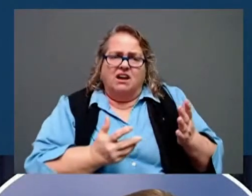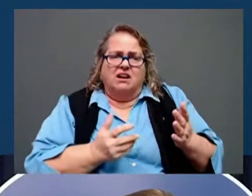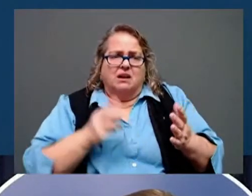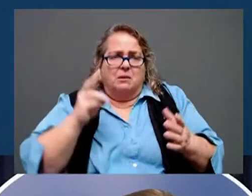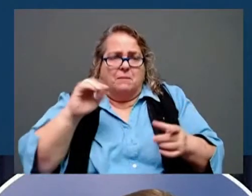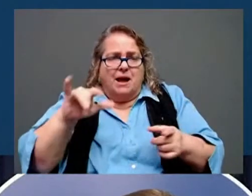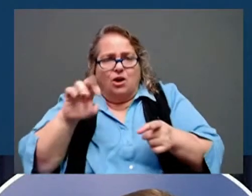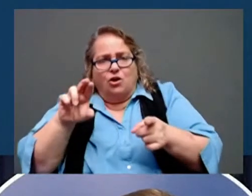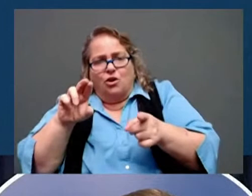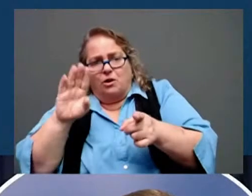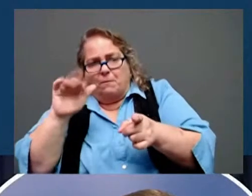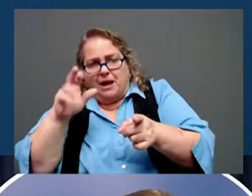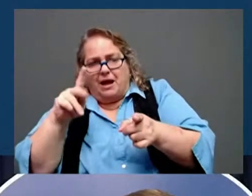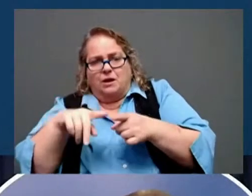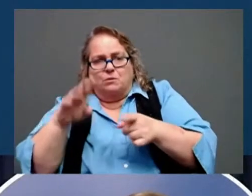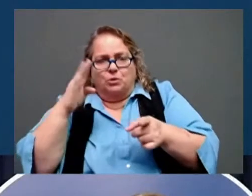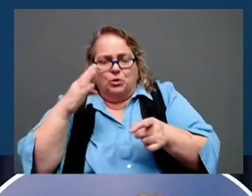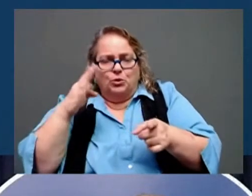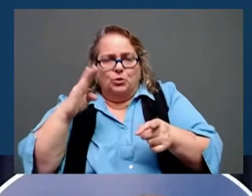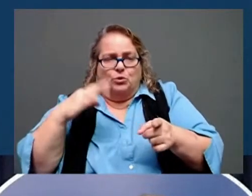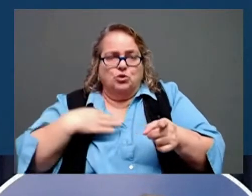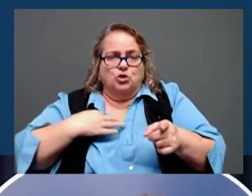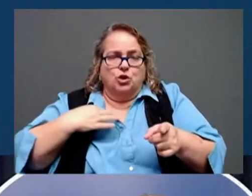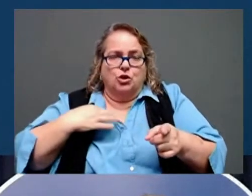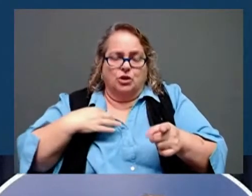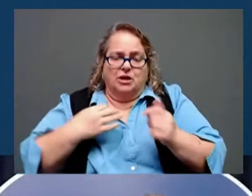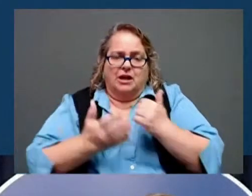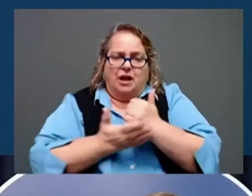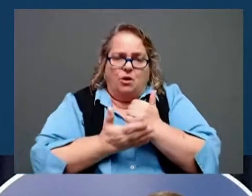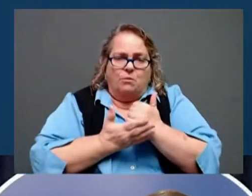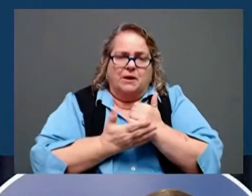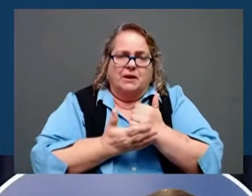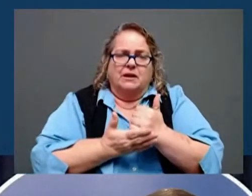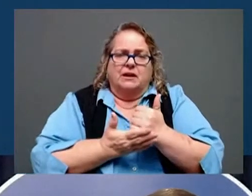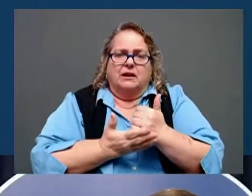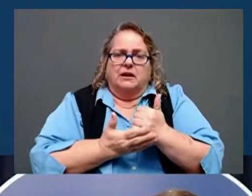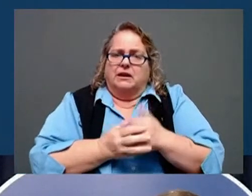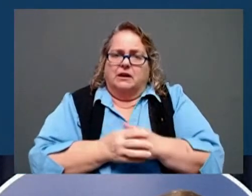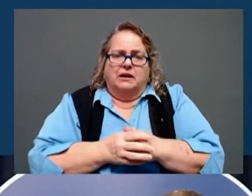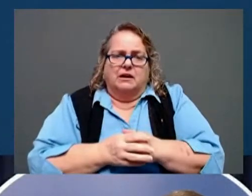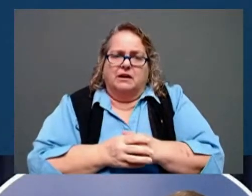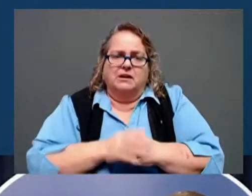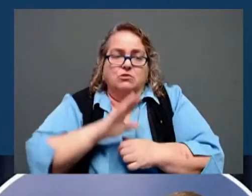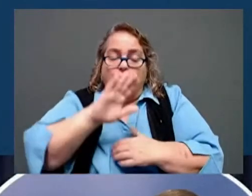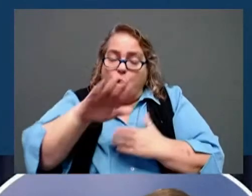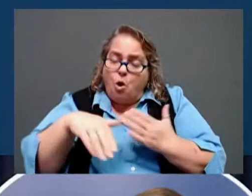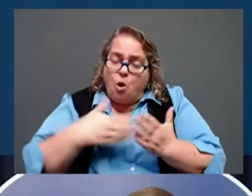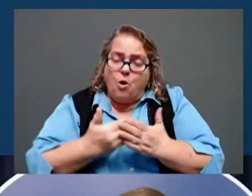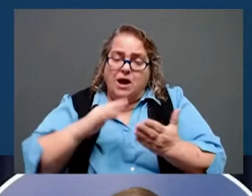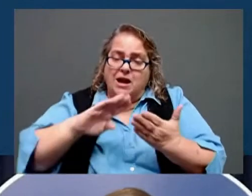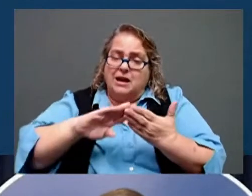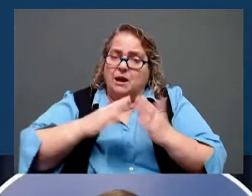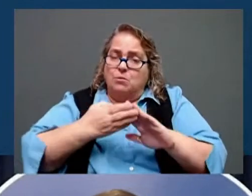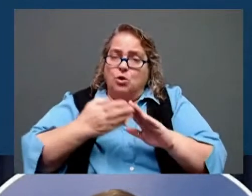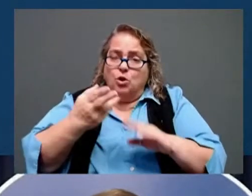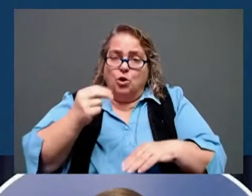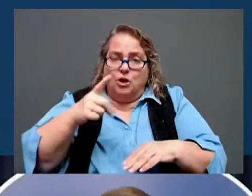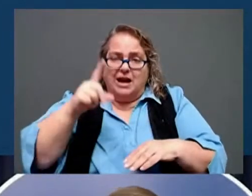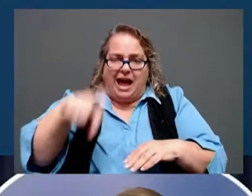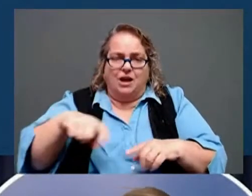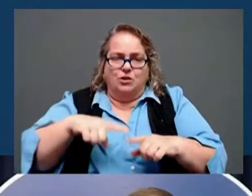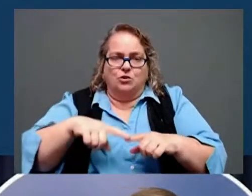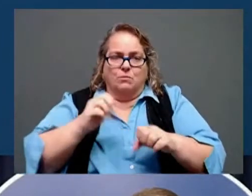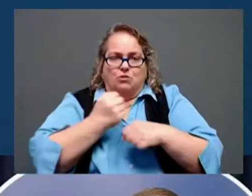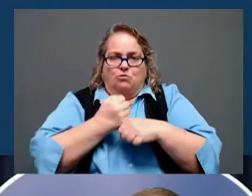blue there again, helping to, this whole neighborhood had to be rescued, and it was